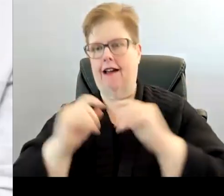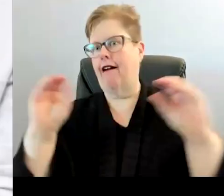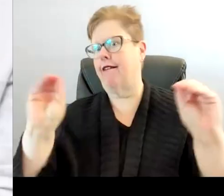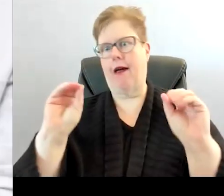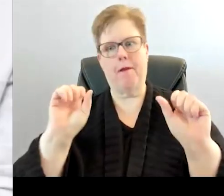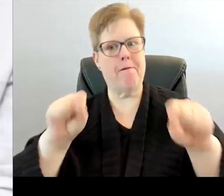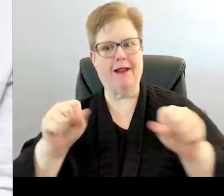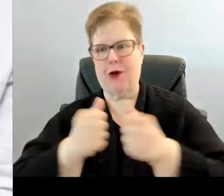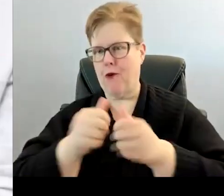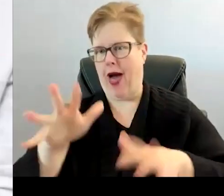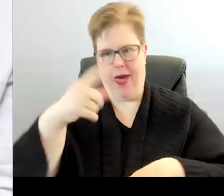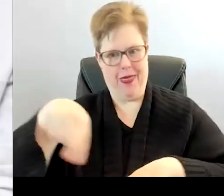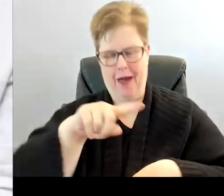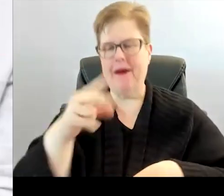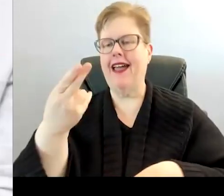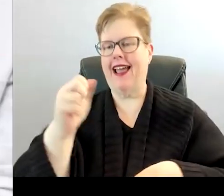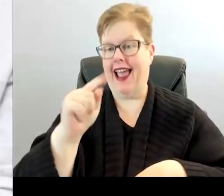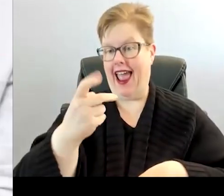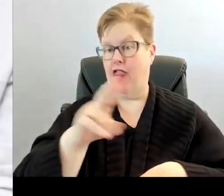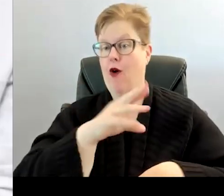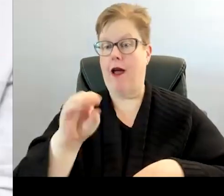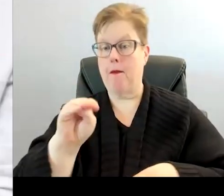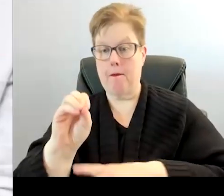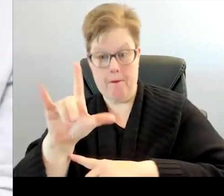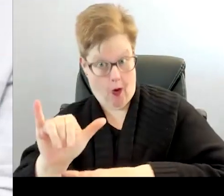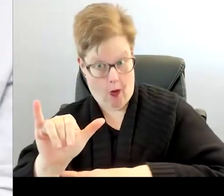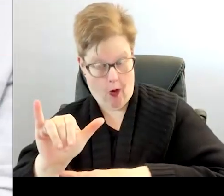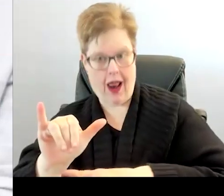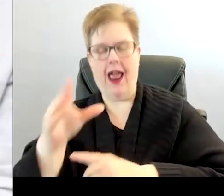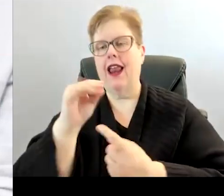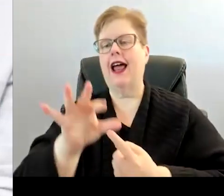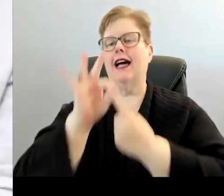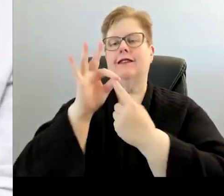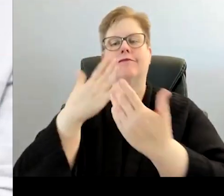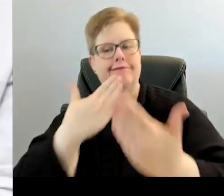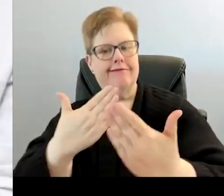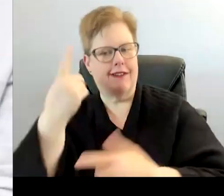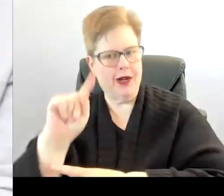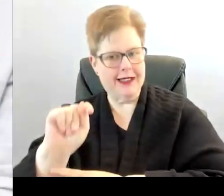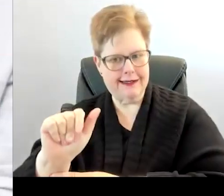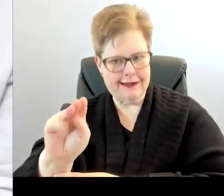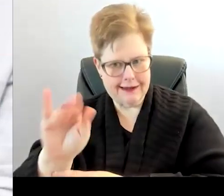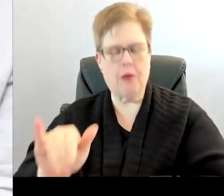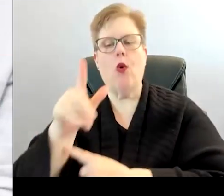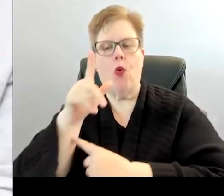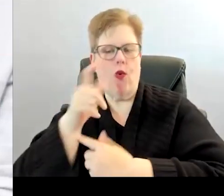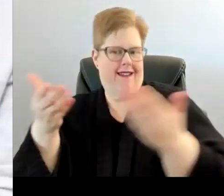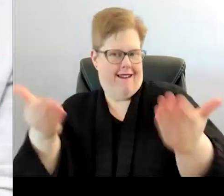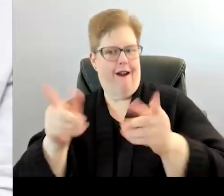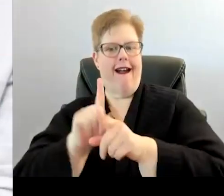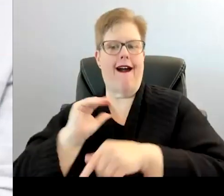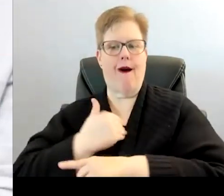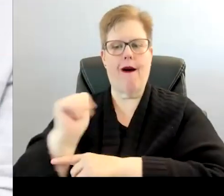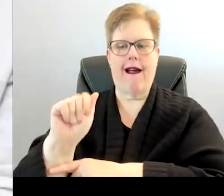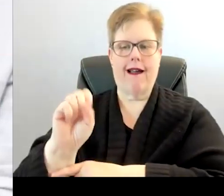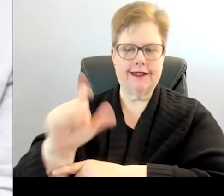possible without them, Heather and Molly. And an extra special thank you to Tammy, who is here as our